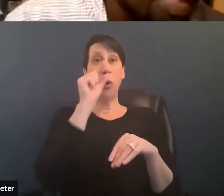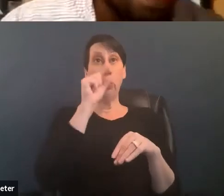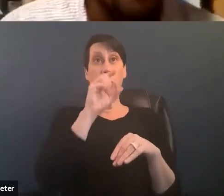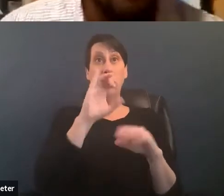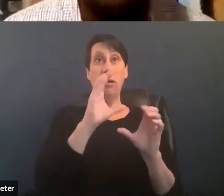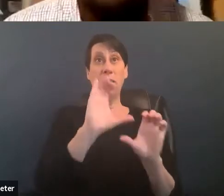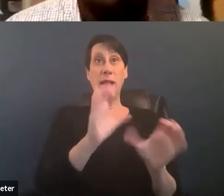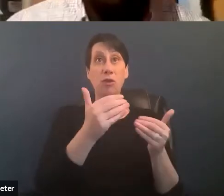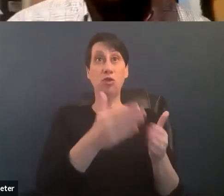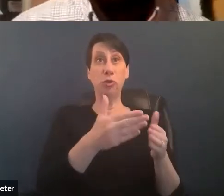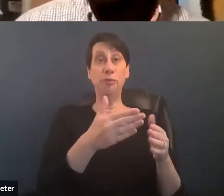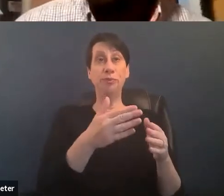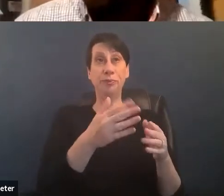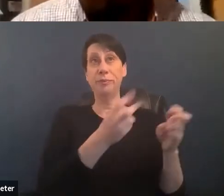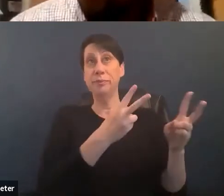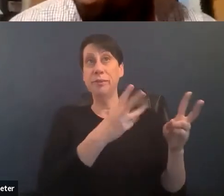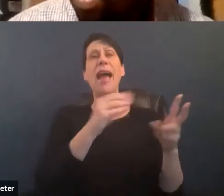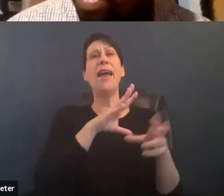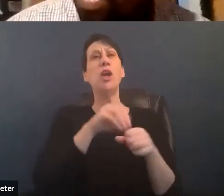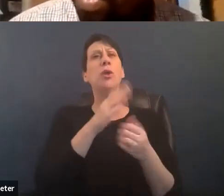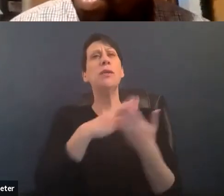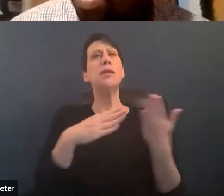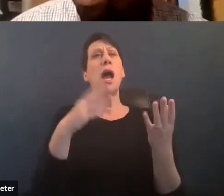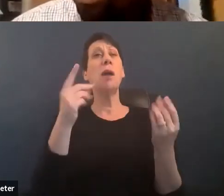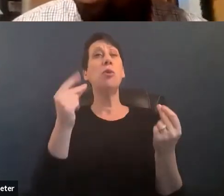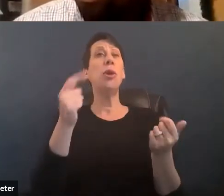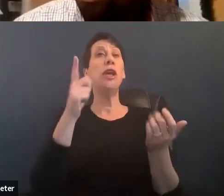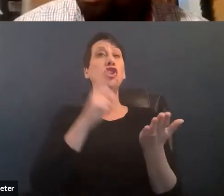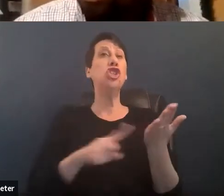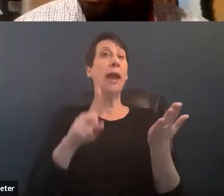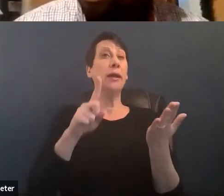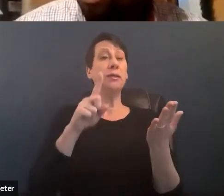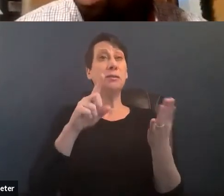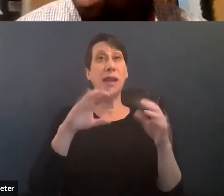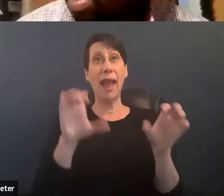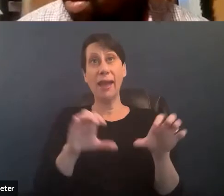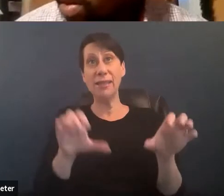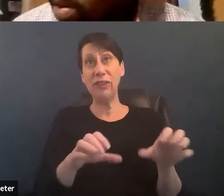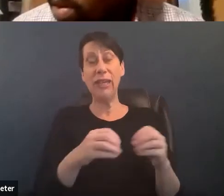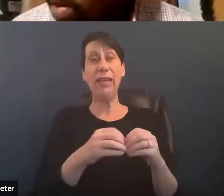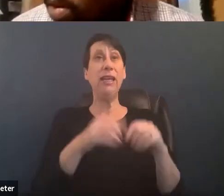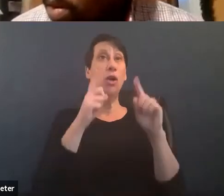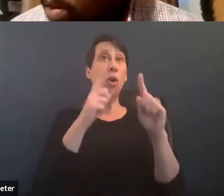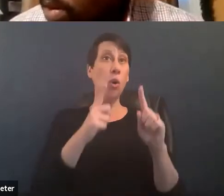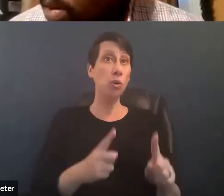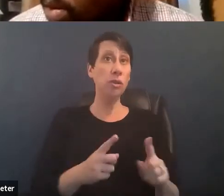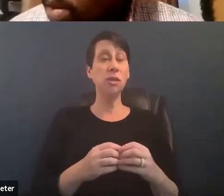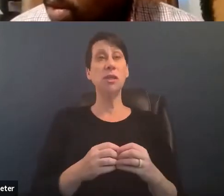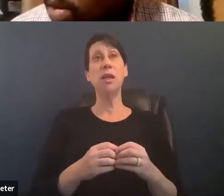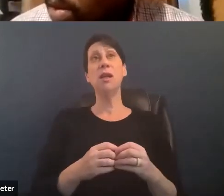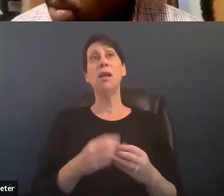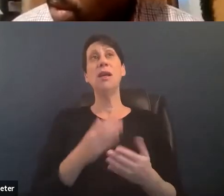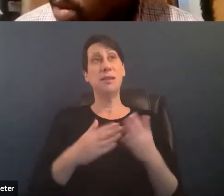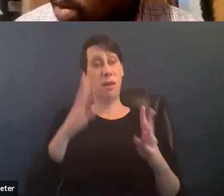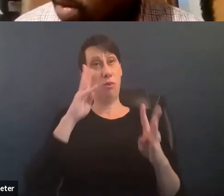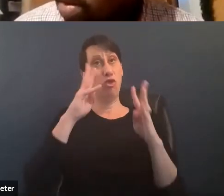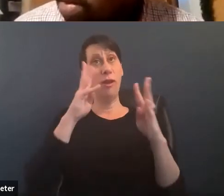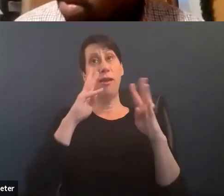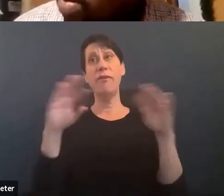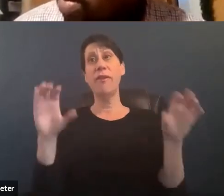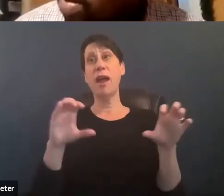and then included like some quick check activities, polls, even some creative